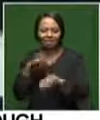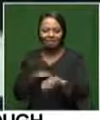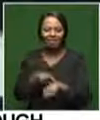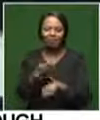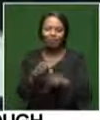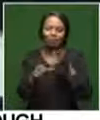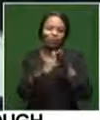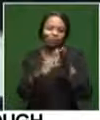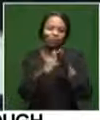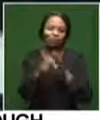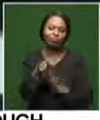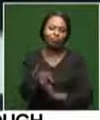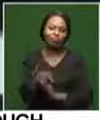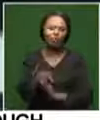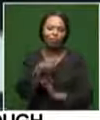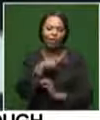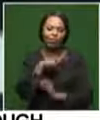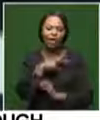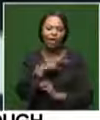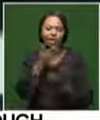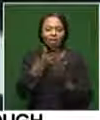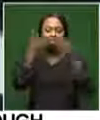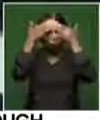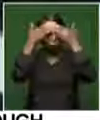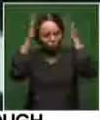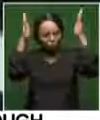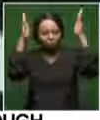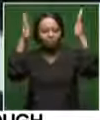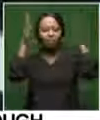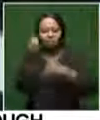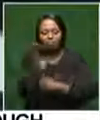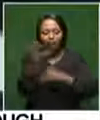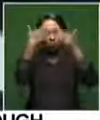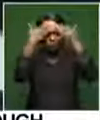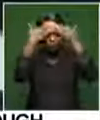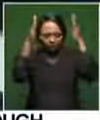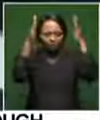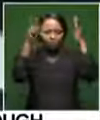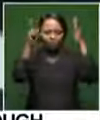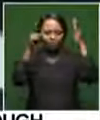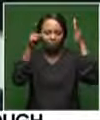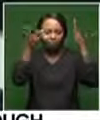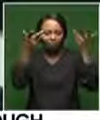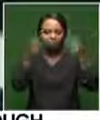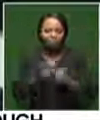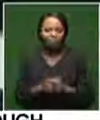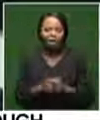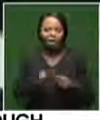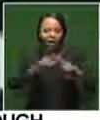there's like creating a space of open-mindedness, not just be tribalist and learn